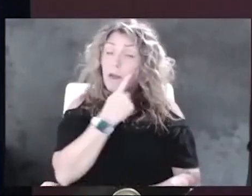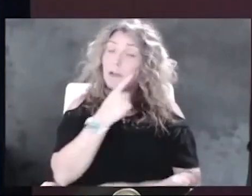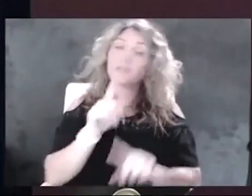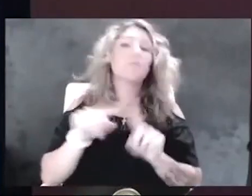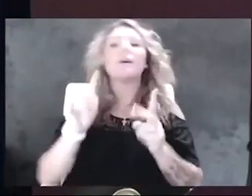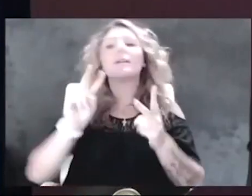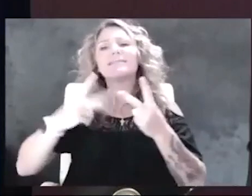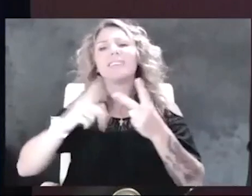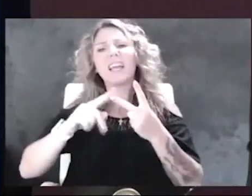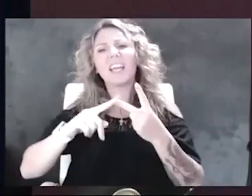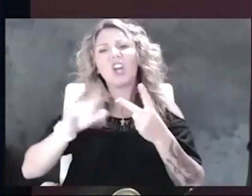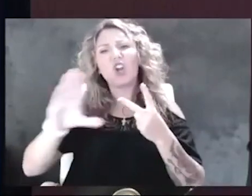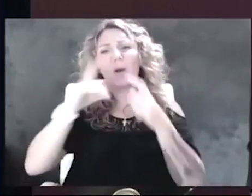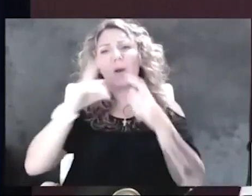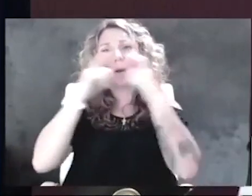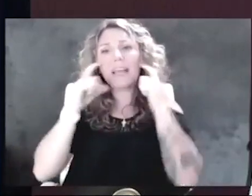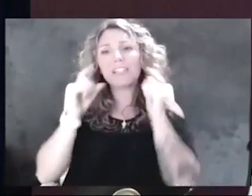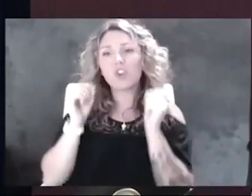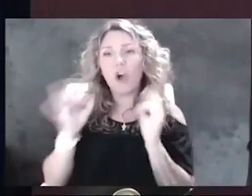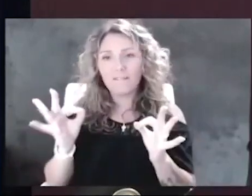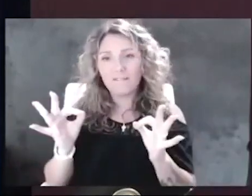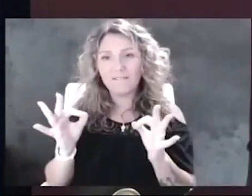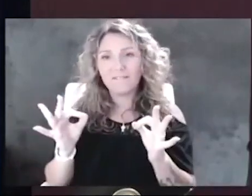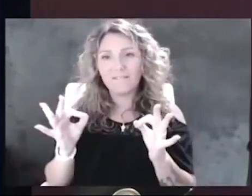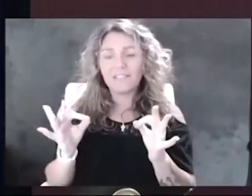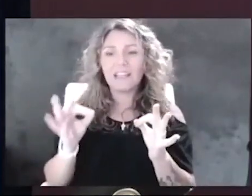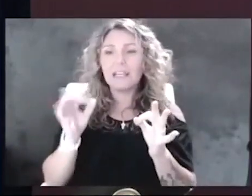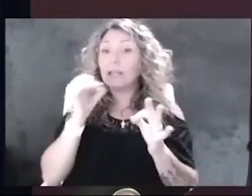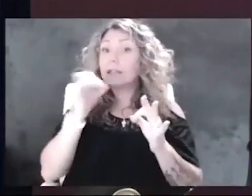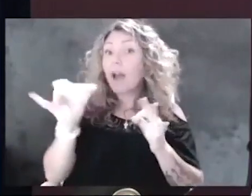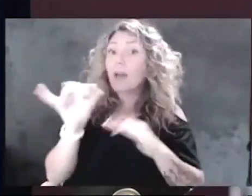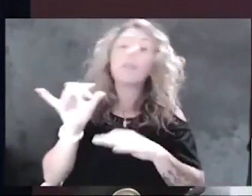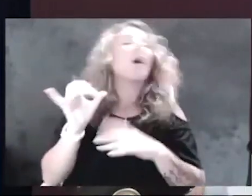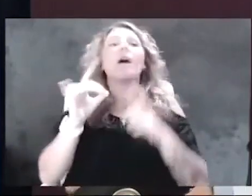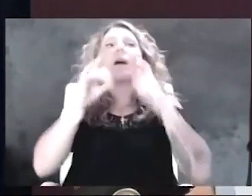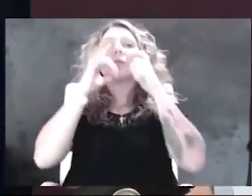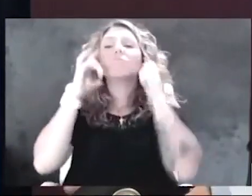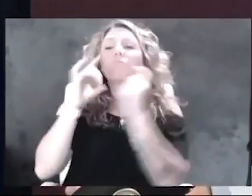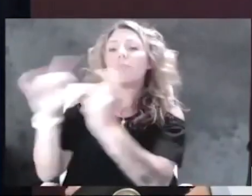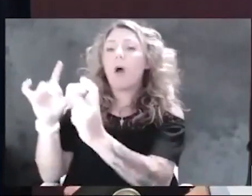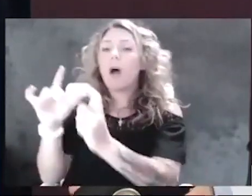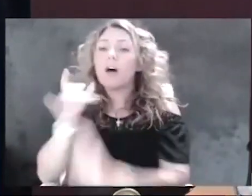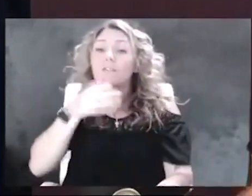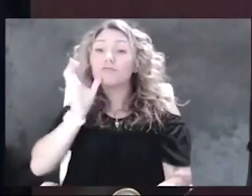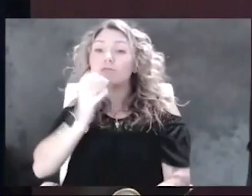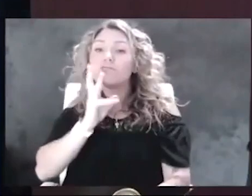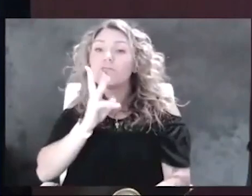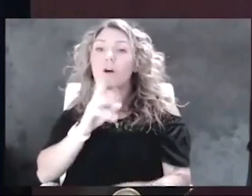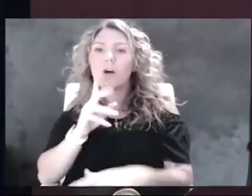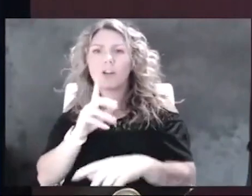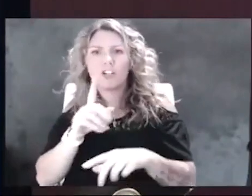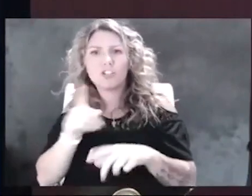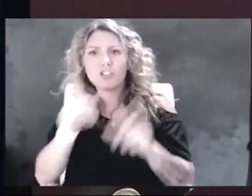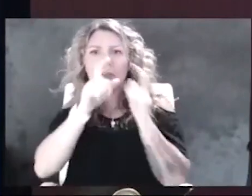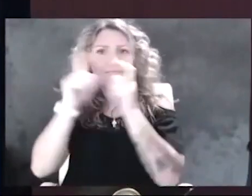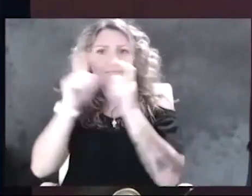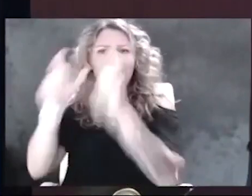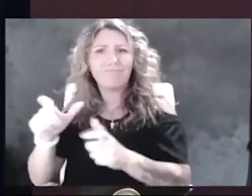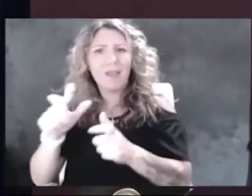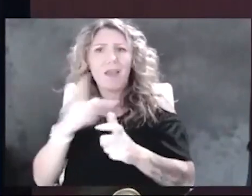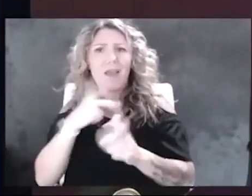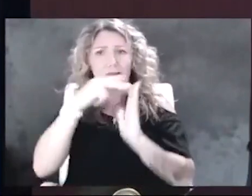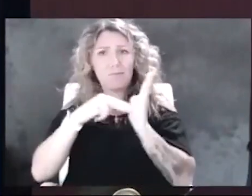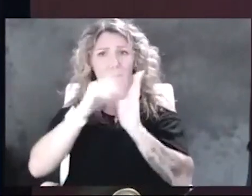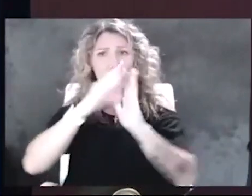off. And then it's not like she took her mask off, got a sip of water, and put it back on. She read a story to the kids. And what we know is the Delta variant can spread in 2 to